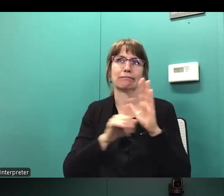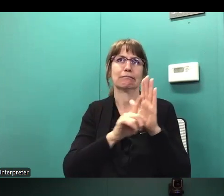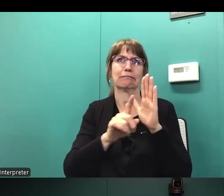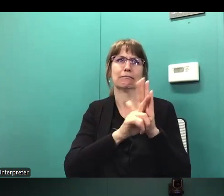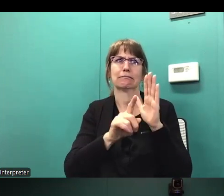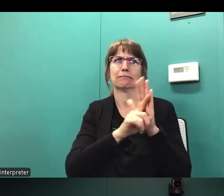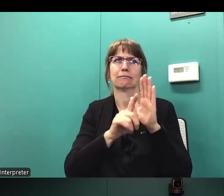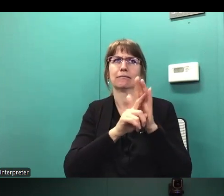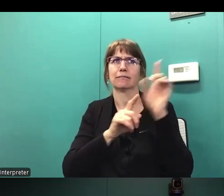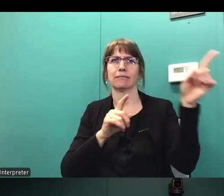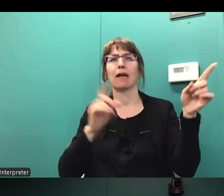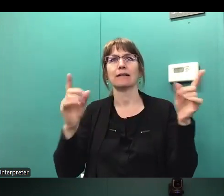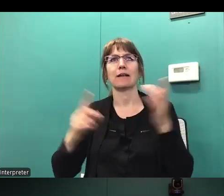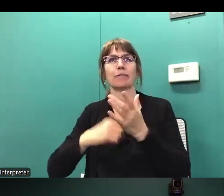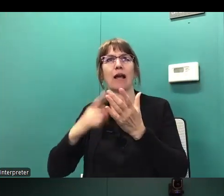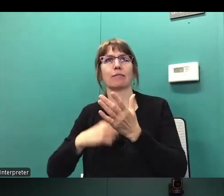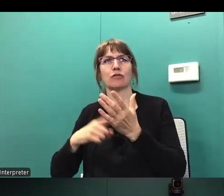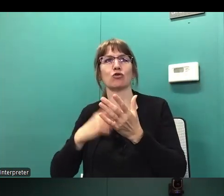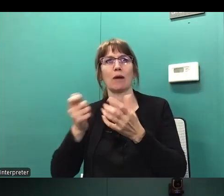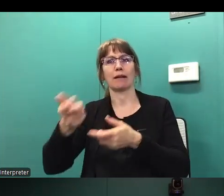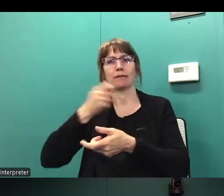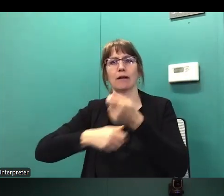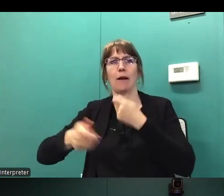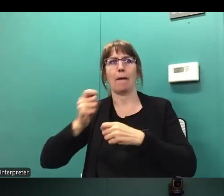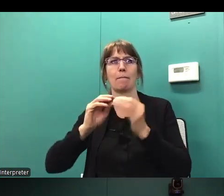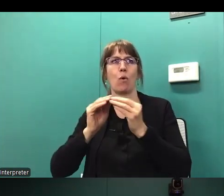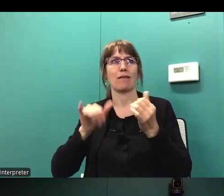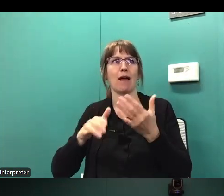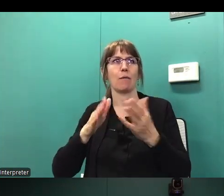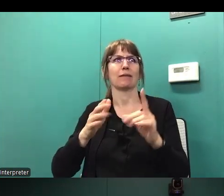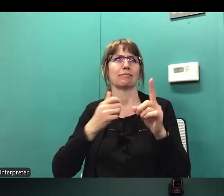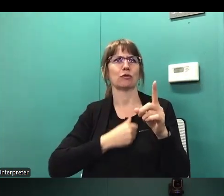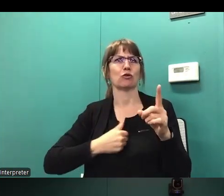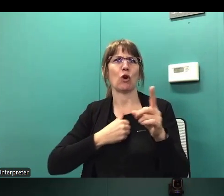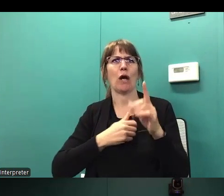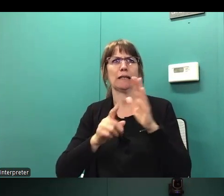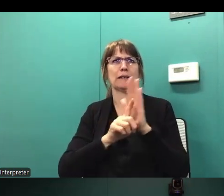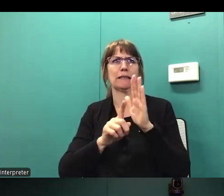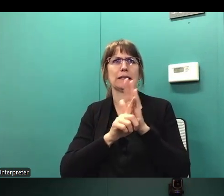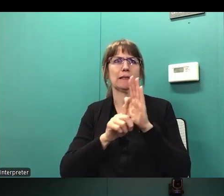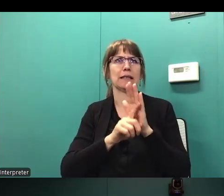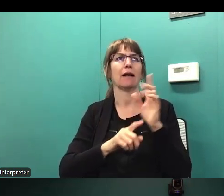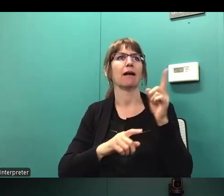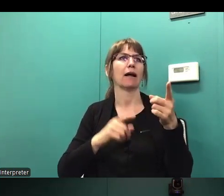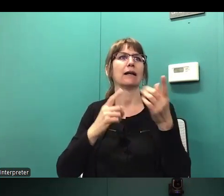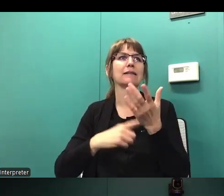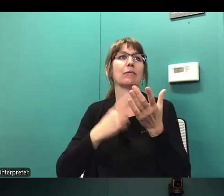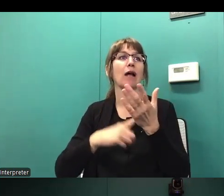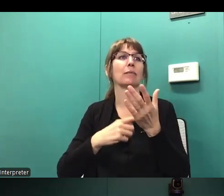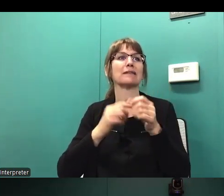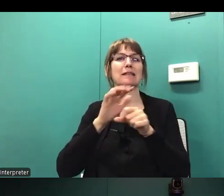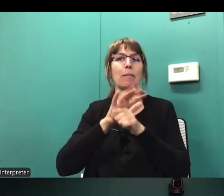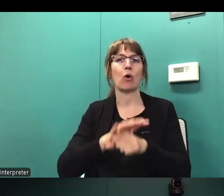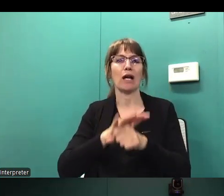don't know. And then you can kind of get more out of them that way too. Okay. So Lexi was just saying, sometimes it just takes the pressure off, and it's